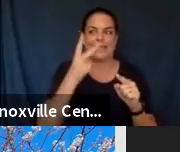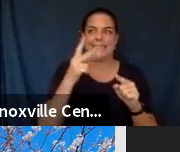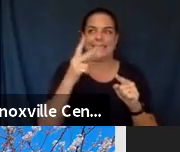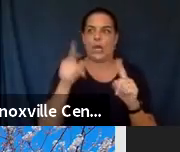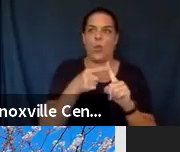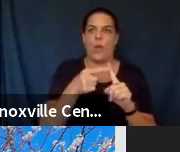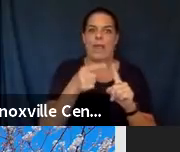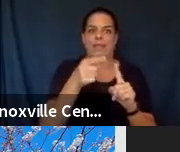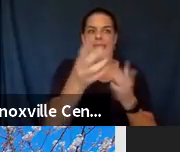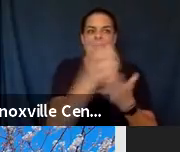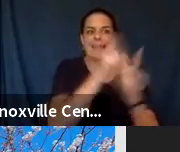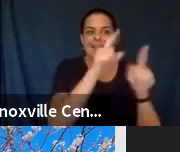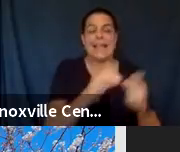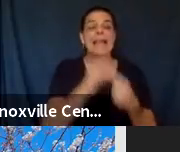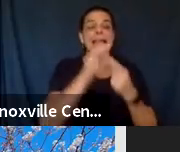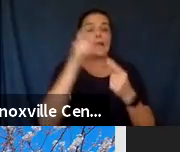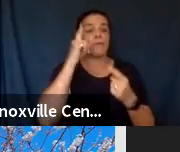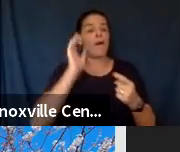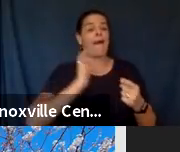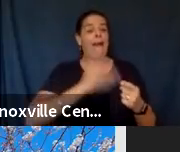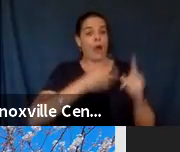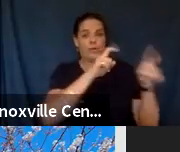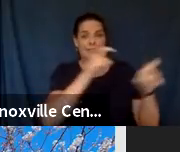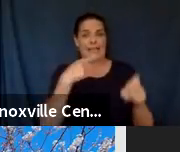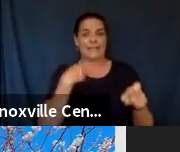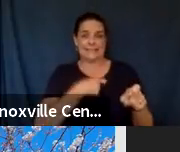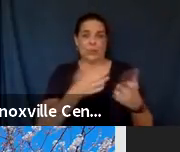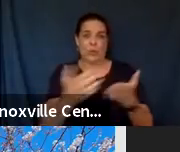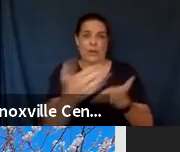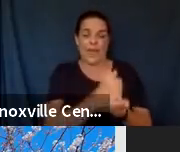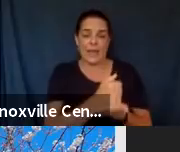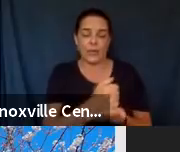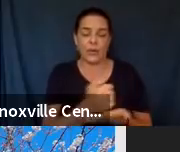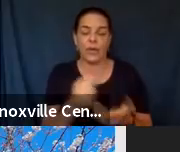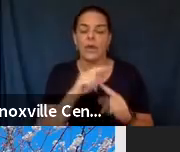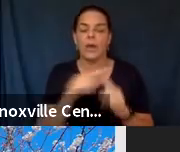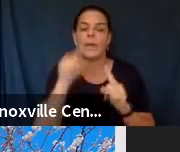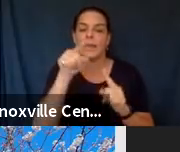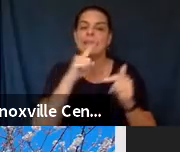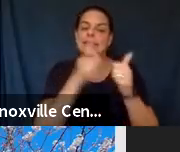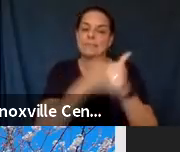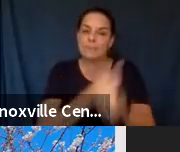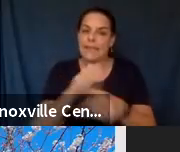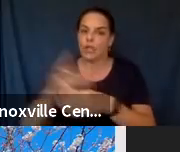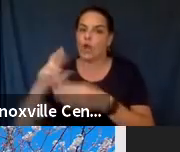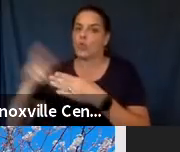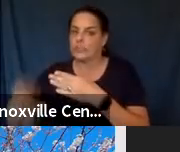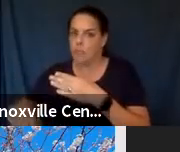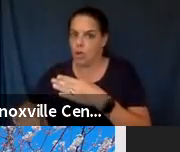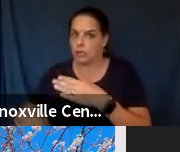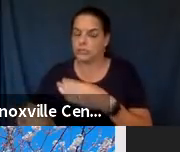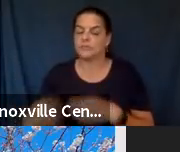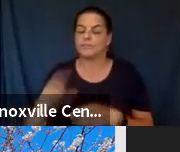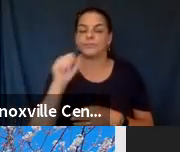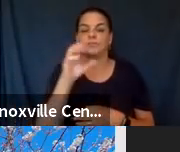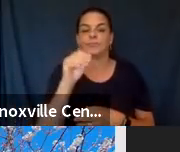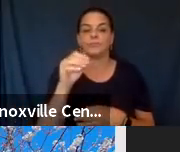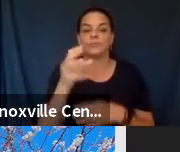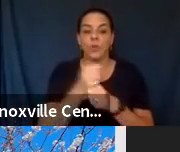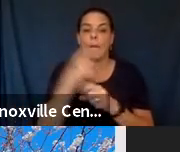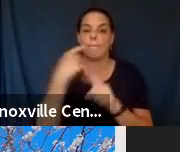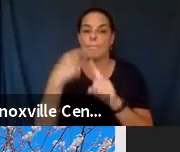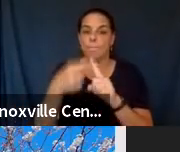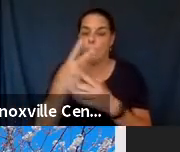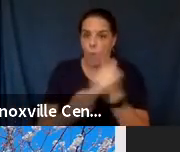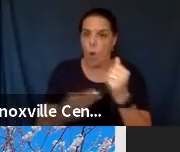gathered, except for the tests we're gathering. We are gathering, but it's based on results. So we get both negative and positive